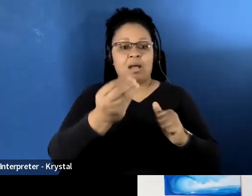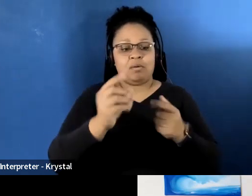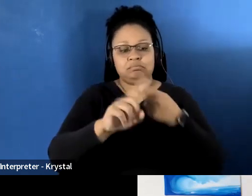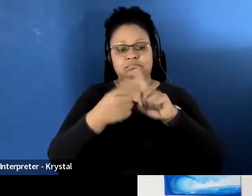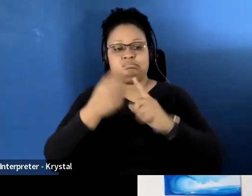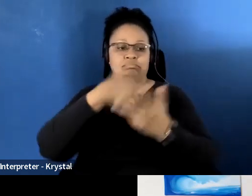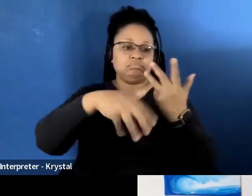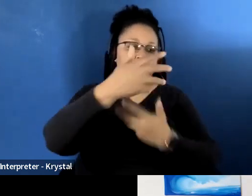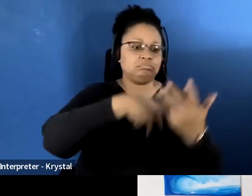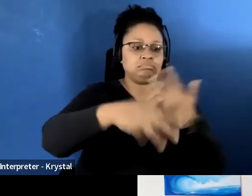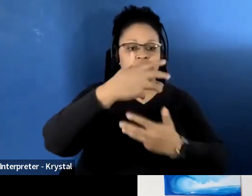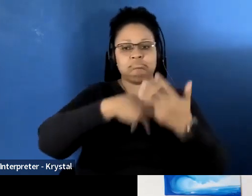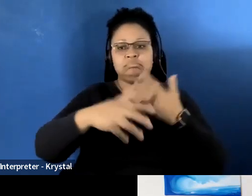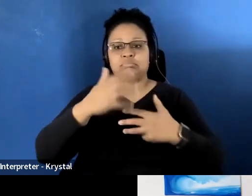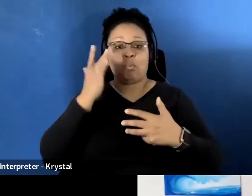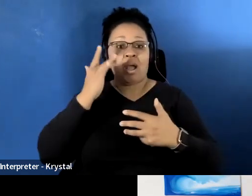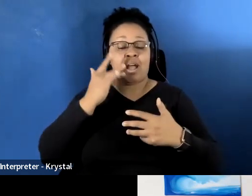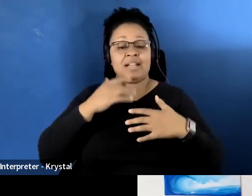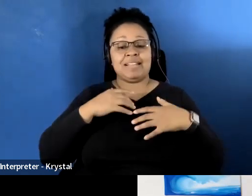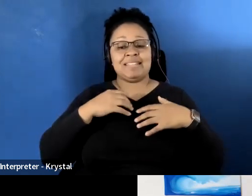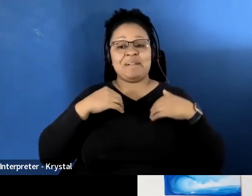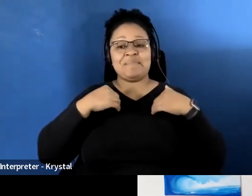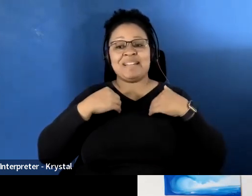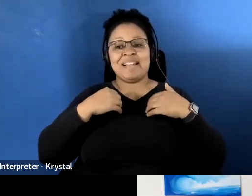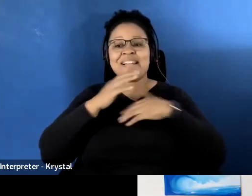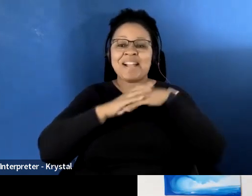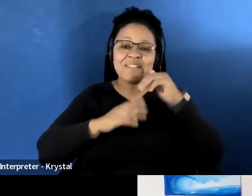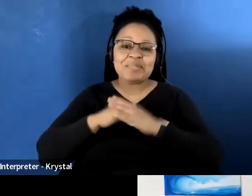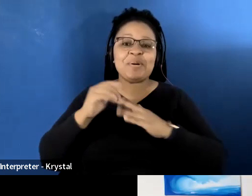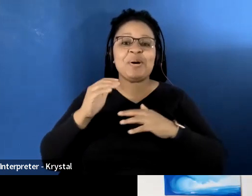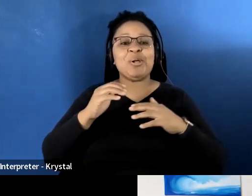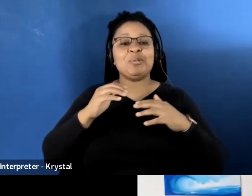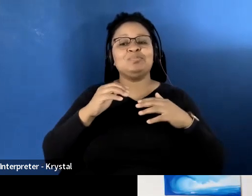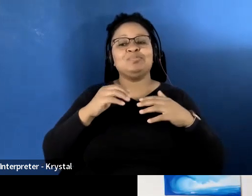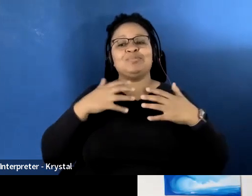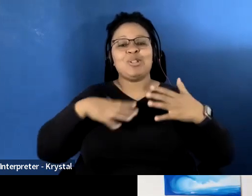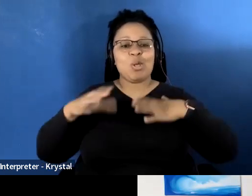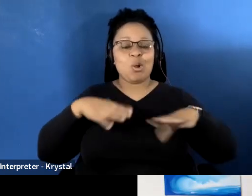very comfy in my lounge pants in my house with my dogs. So